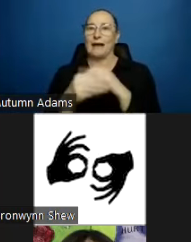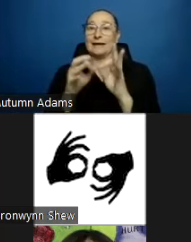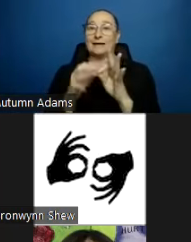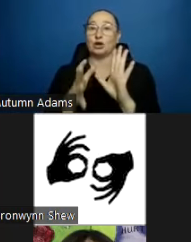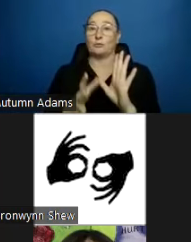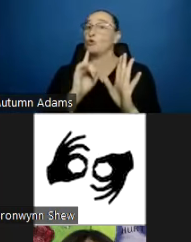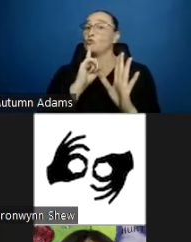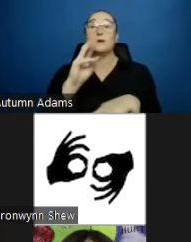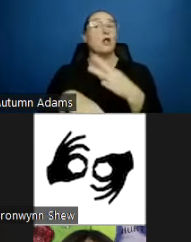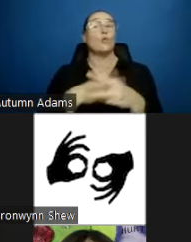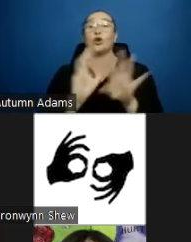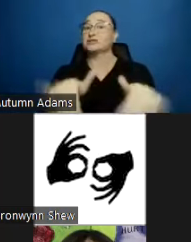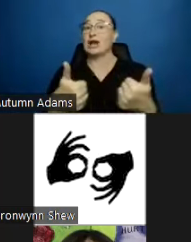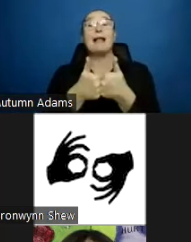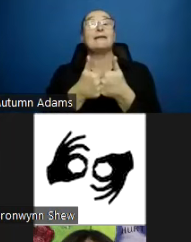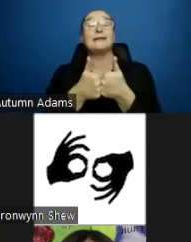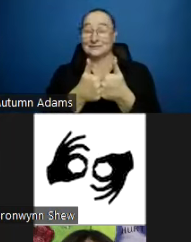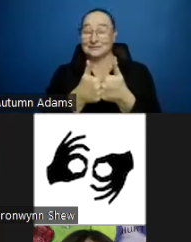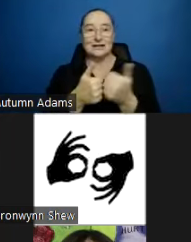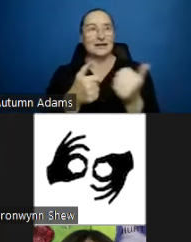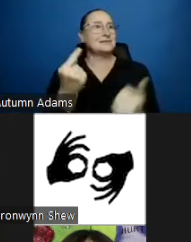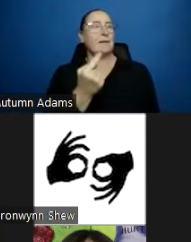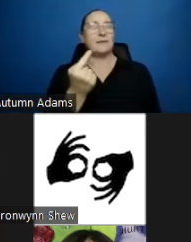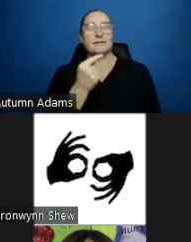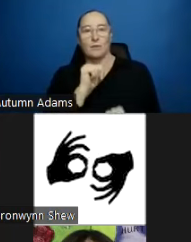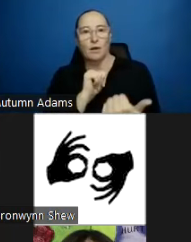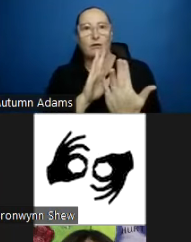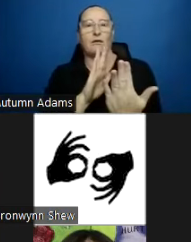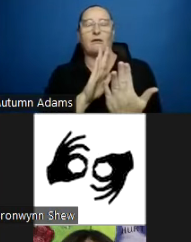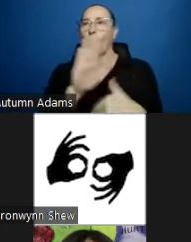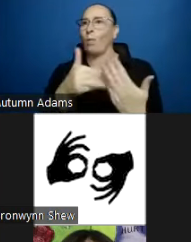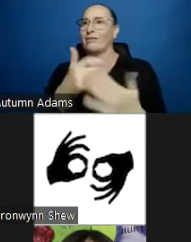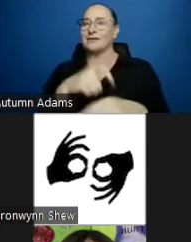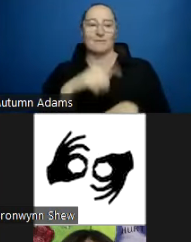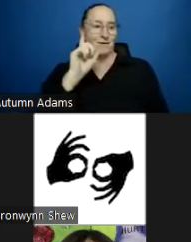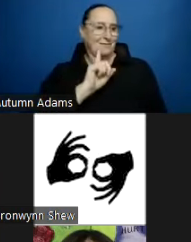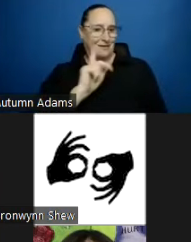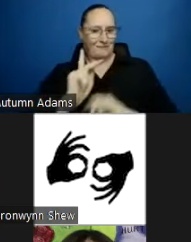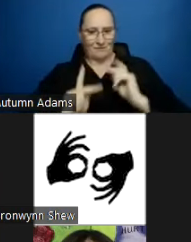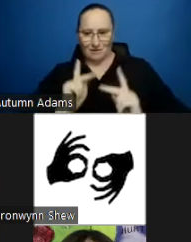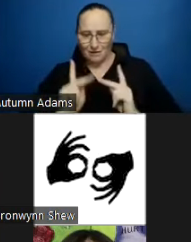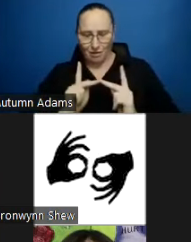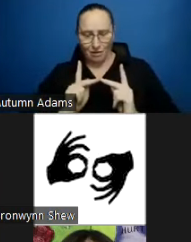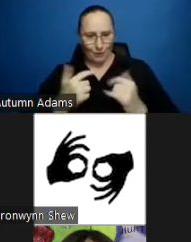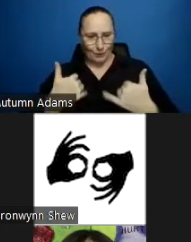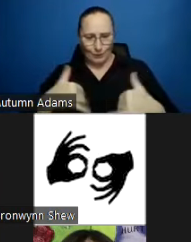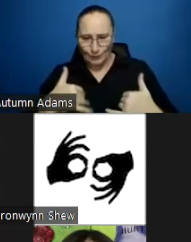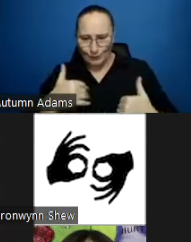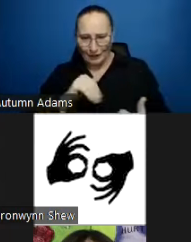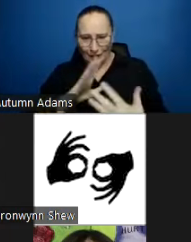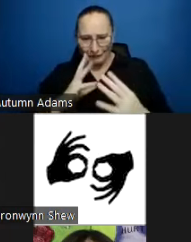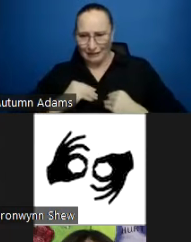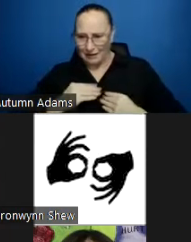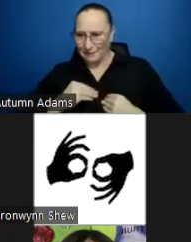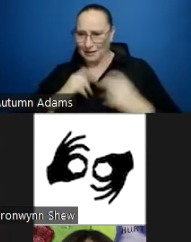challenge, right? This is something that we face all the time. And us, deaf people, we face these sort of accessibility issues all the time. And